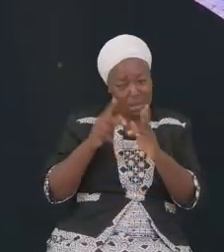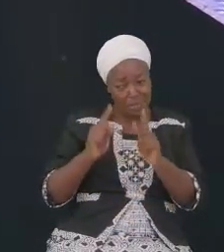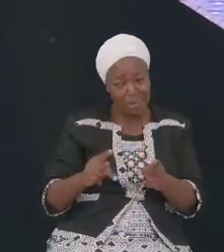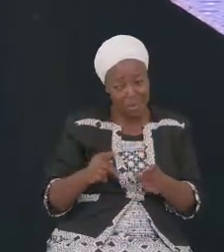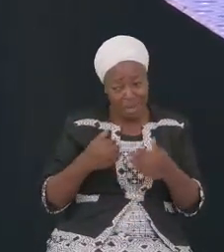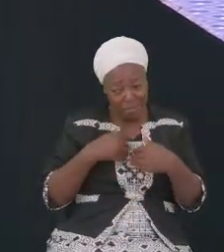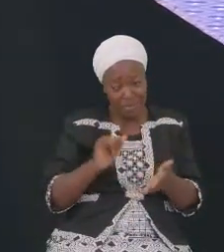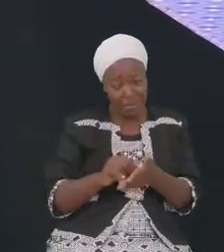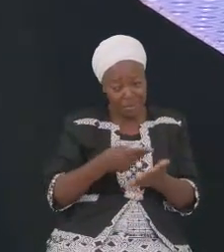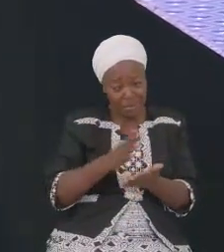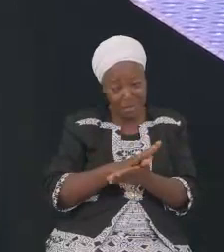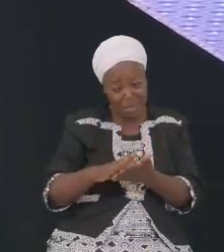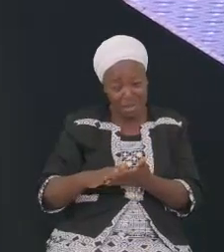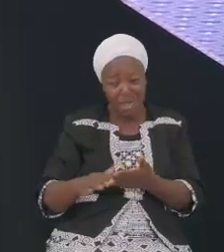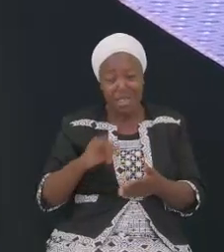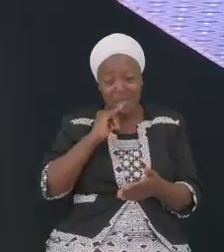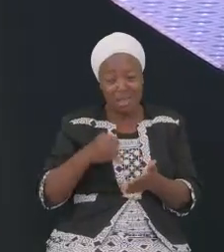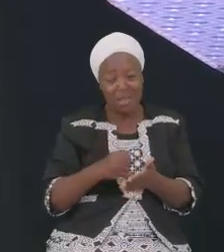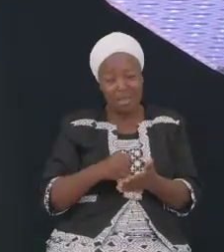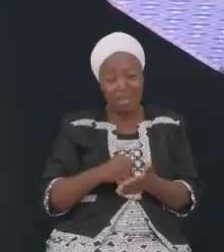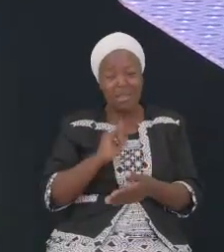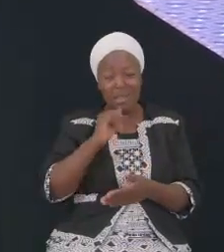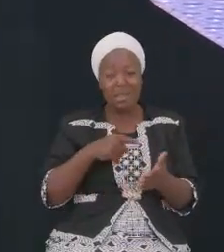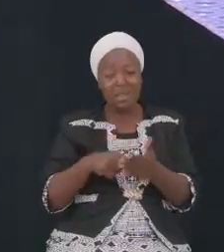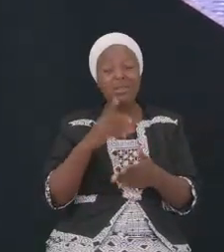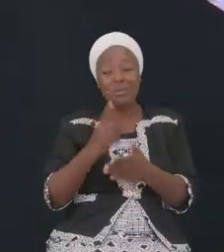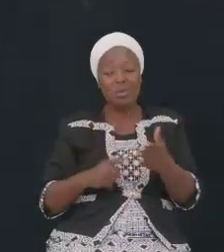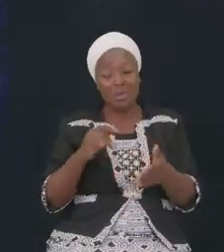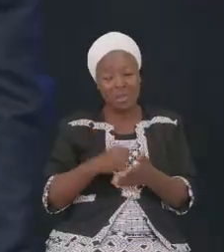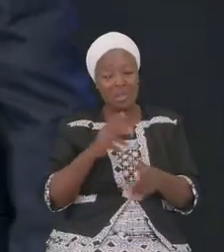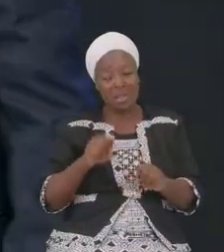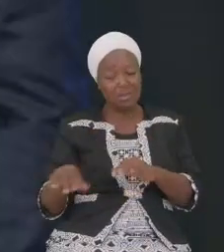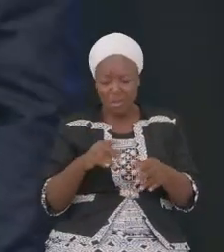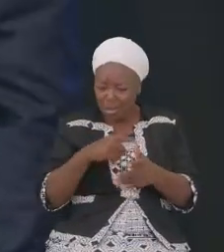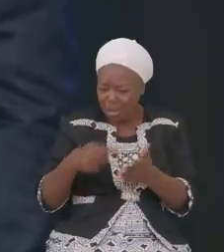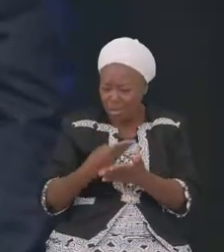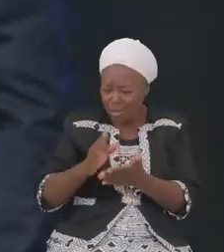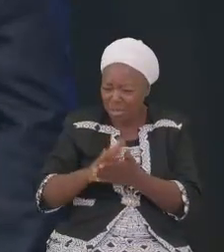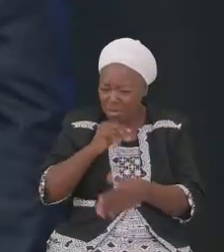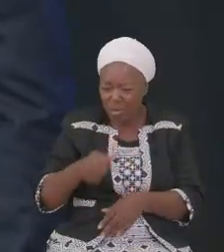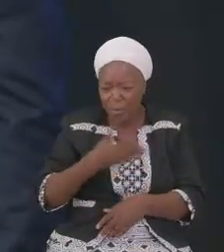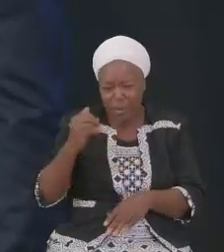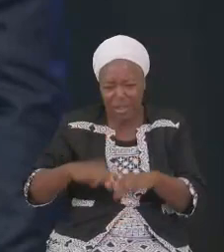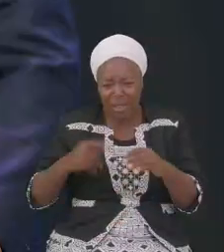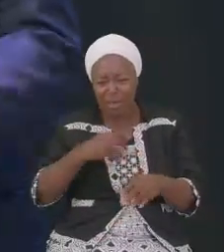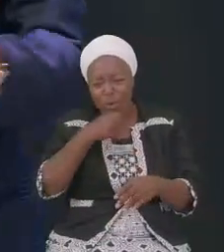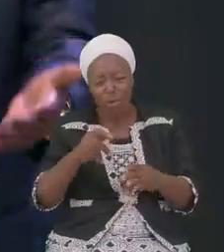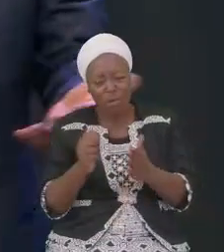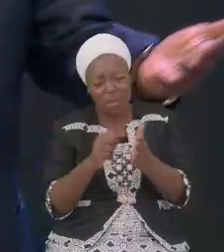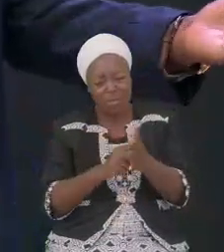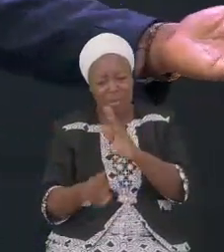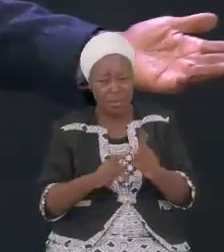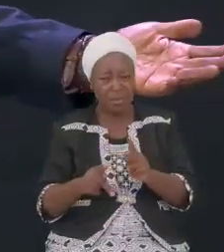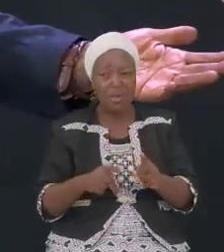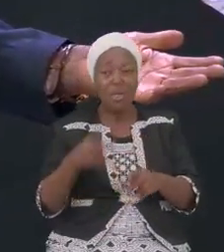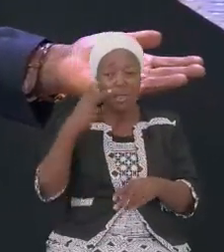holiness? Is this all they can do? This holiness is not better than the holiness of the Old Testament people. Look at